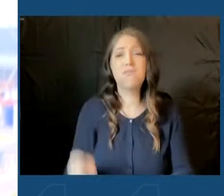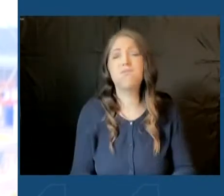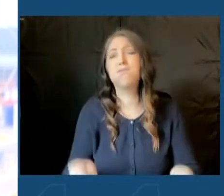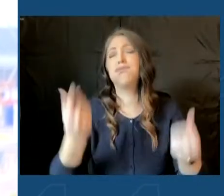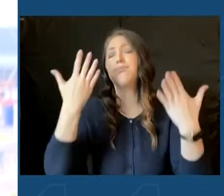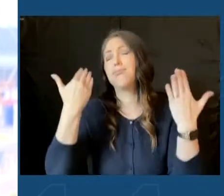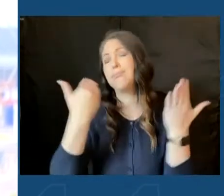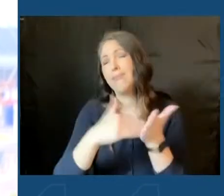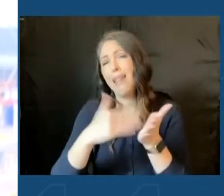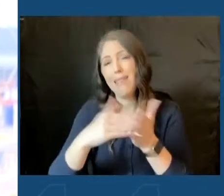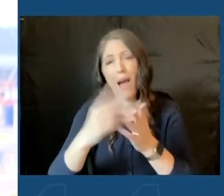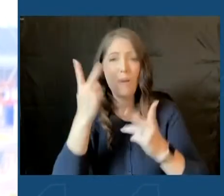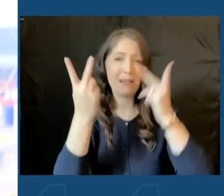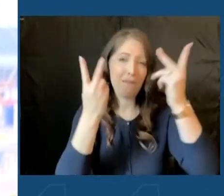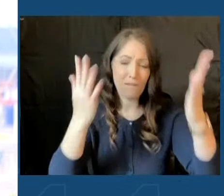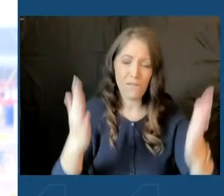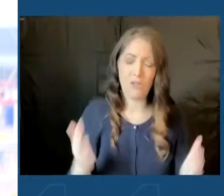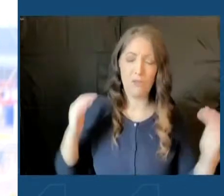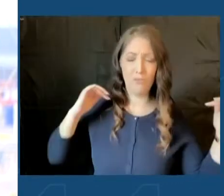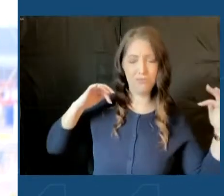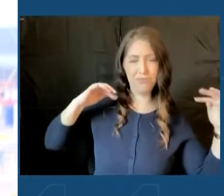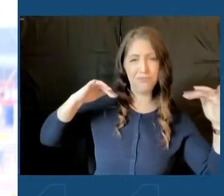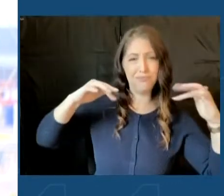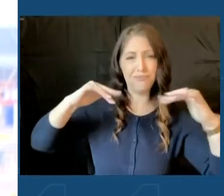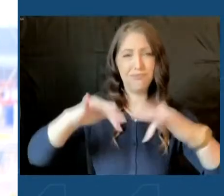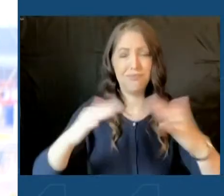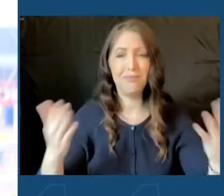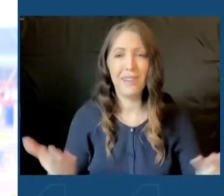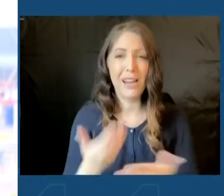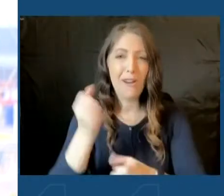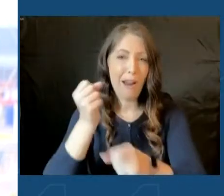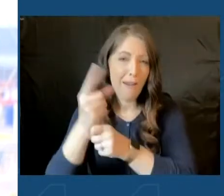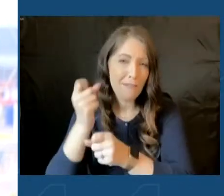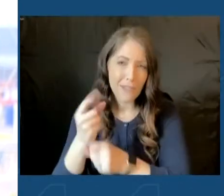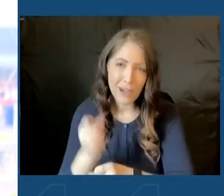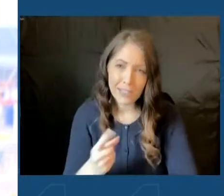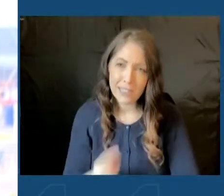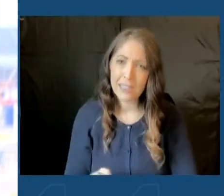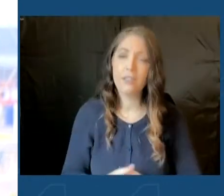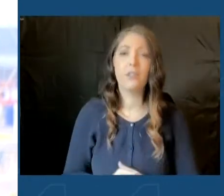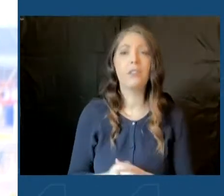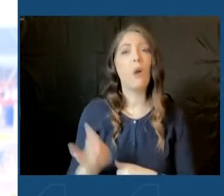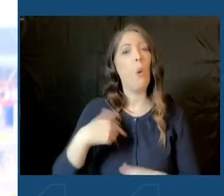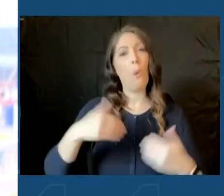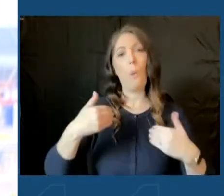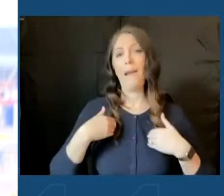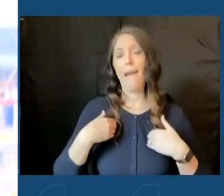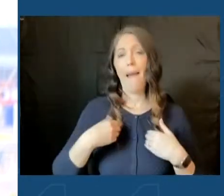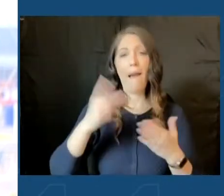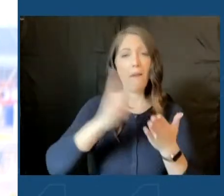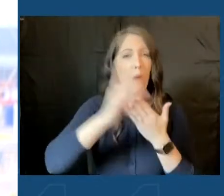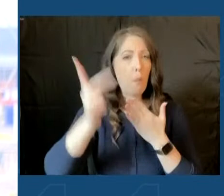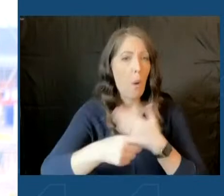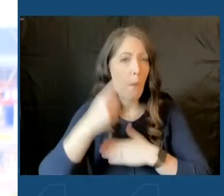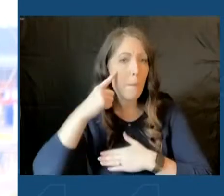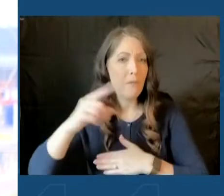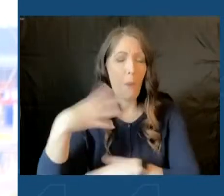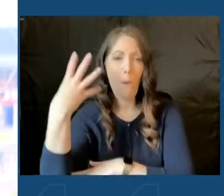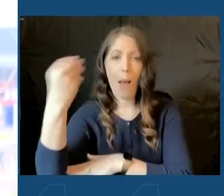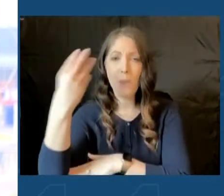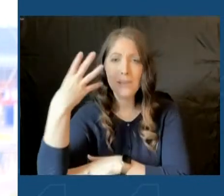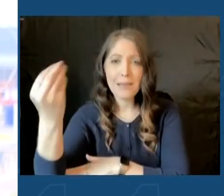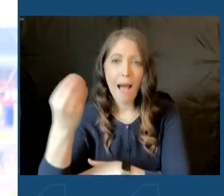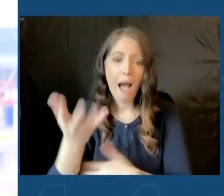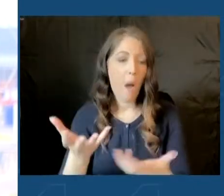every year. It is a great community investment. We run programs, Ladders to the Outdoors, which is a program to get inner